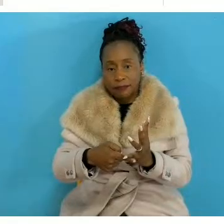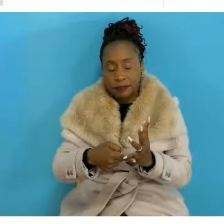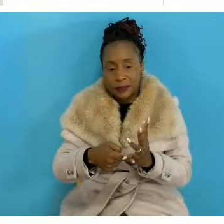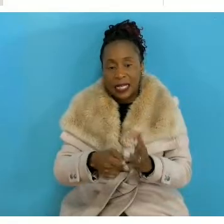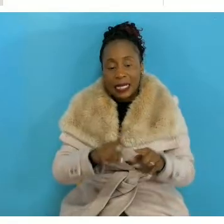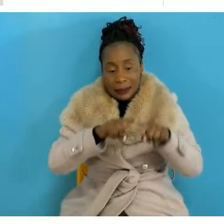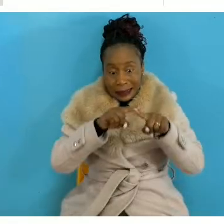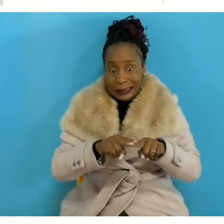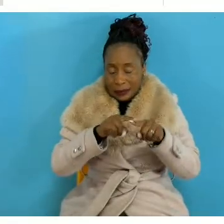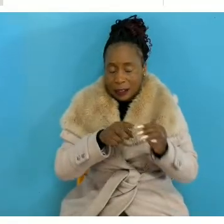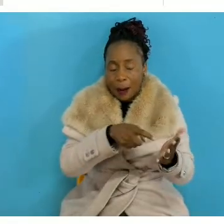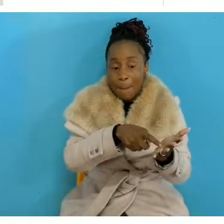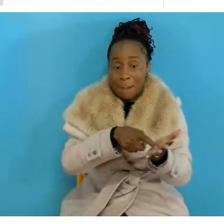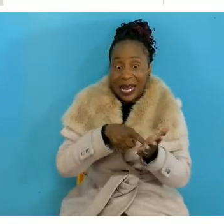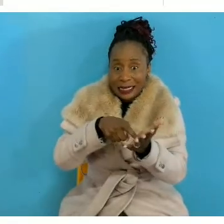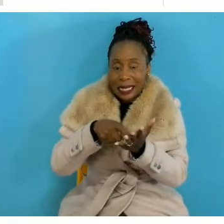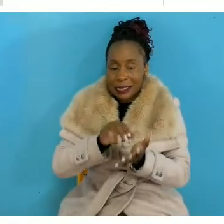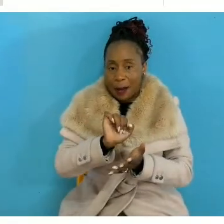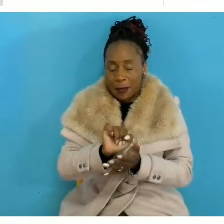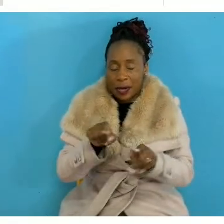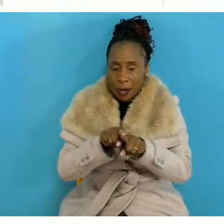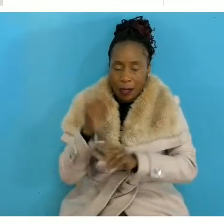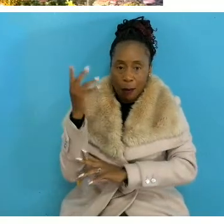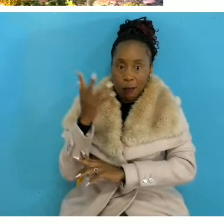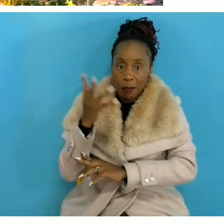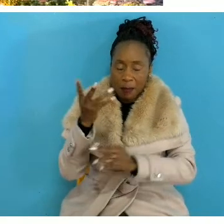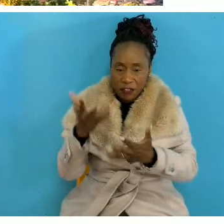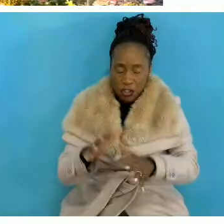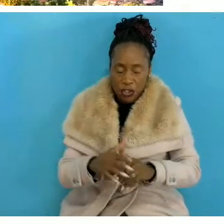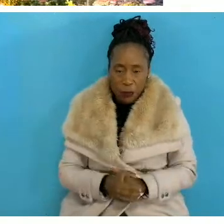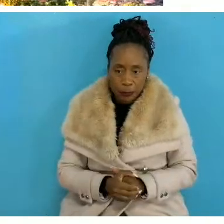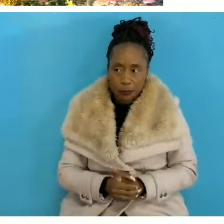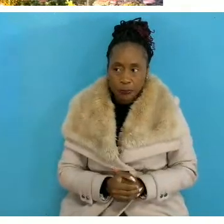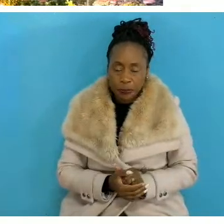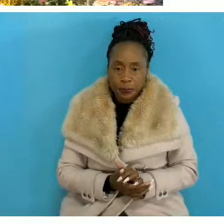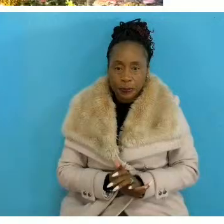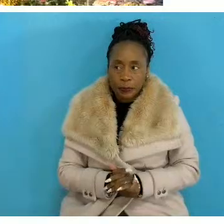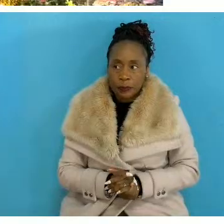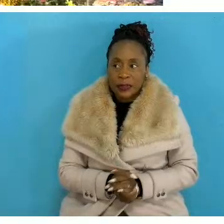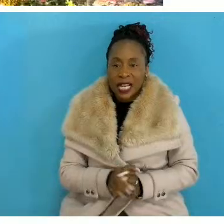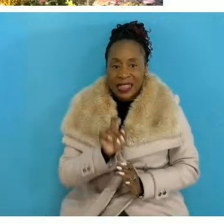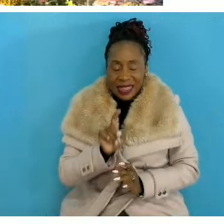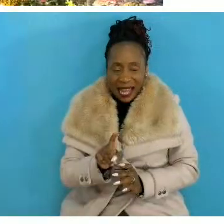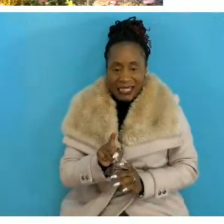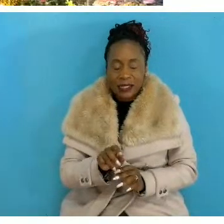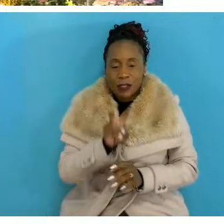their mandate as presented, Chairperson. Chair, that is the